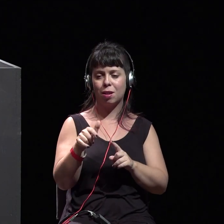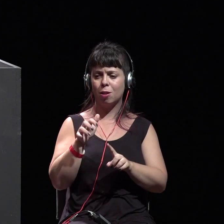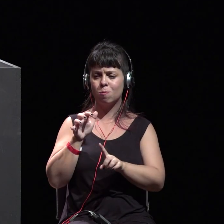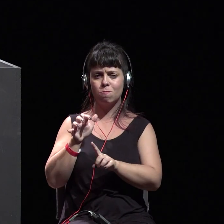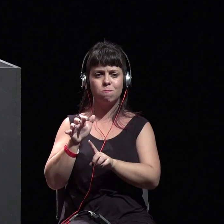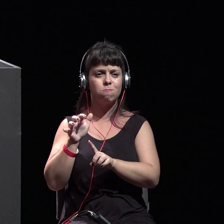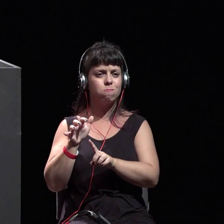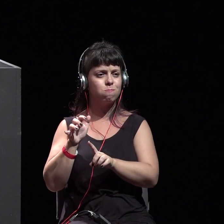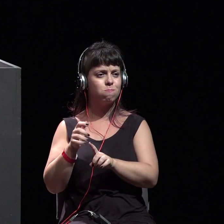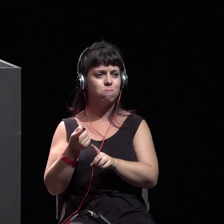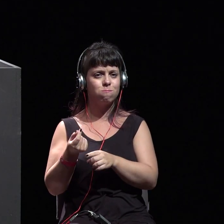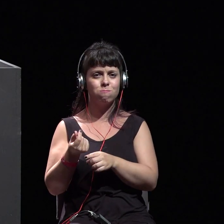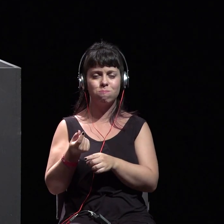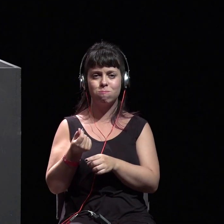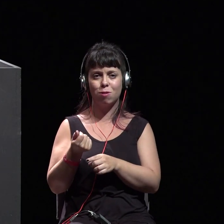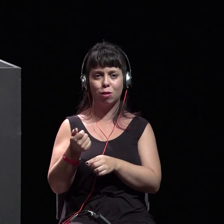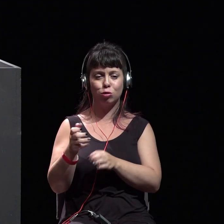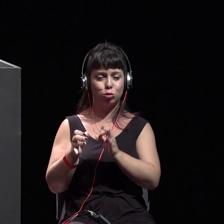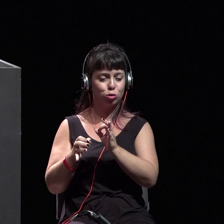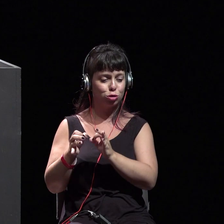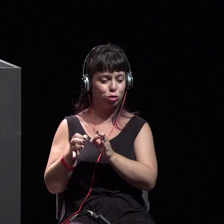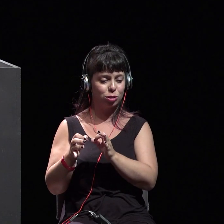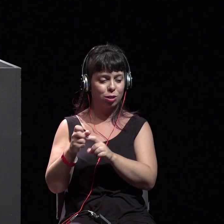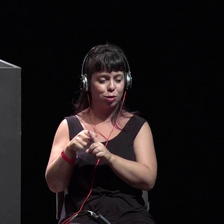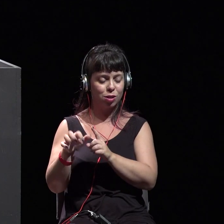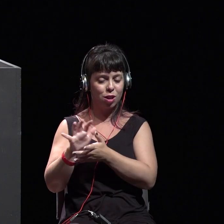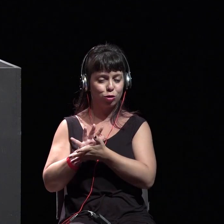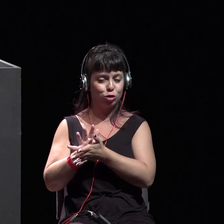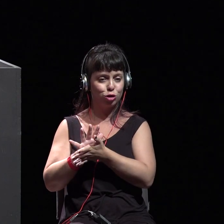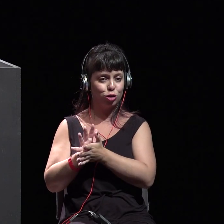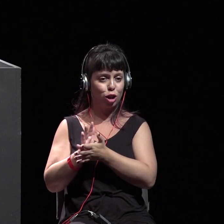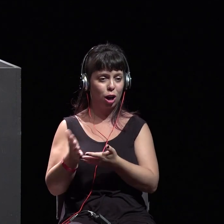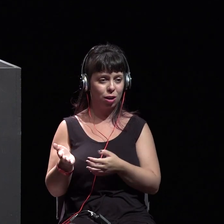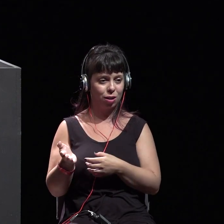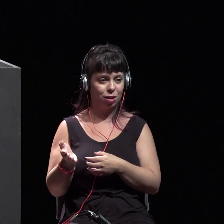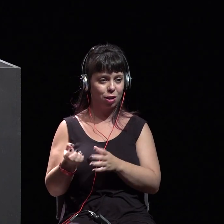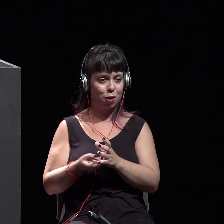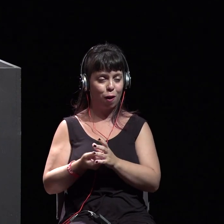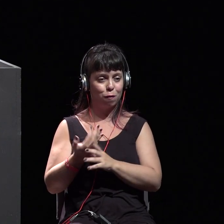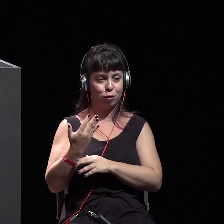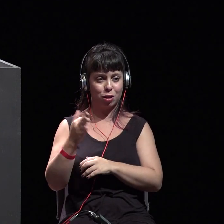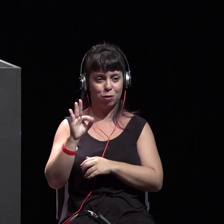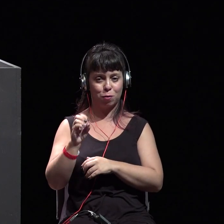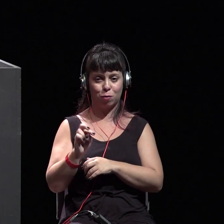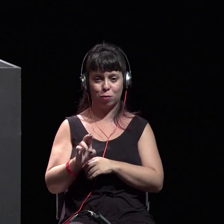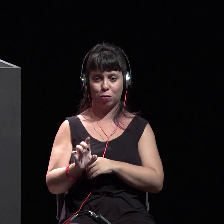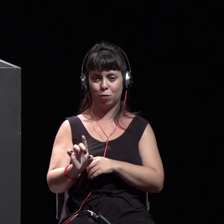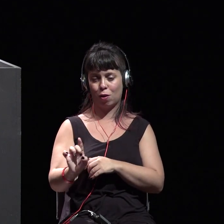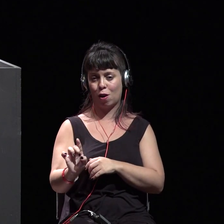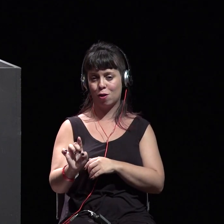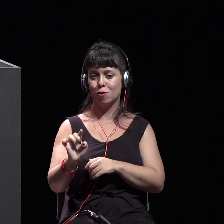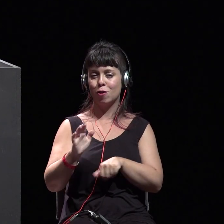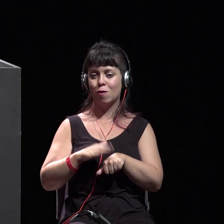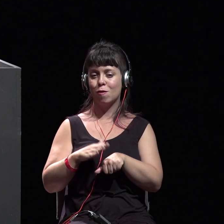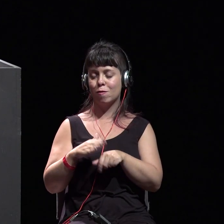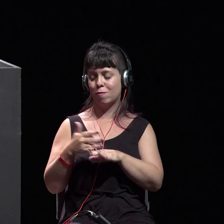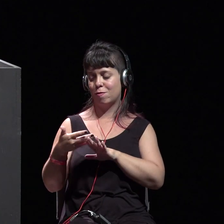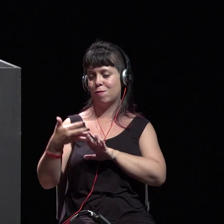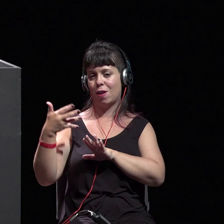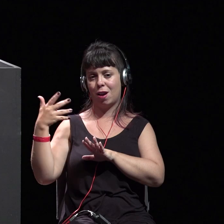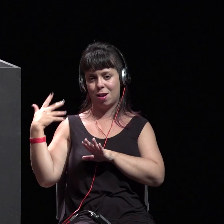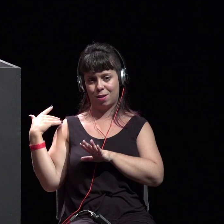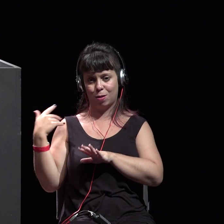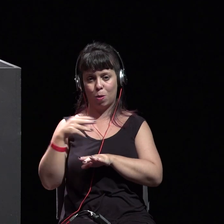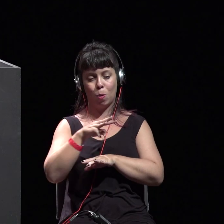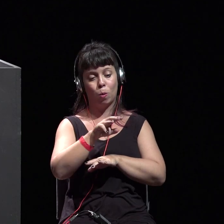history of doing this even before his presidency. As Darren Walker and others muddied the waters on whether or not we should go after